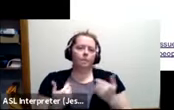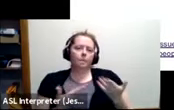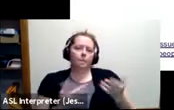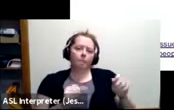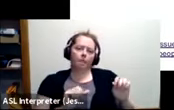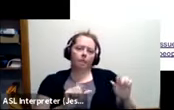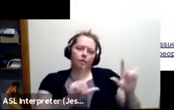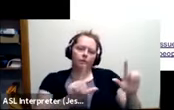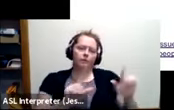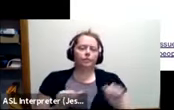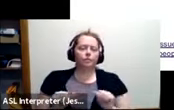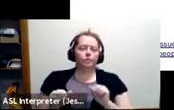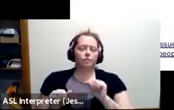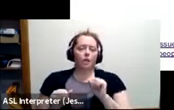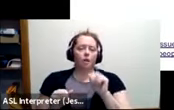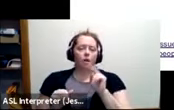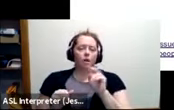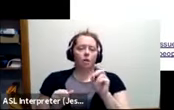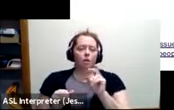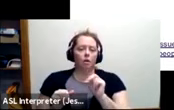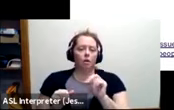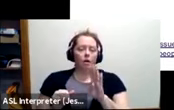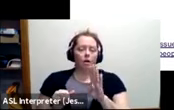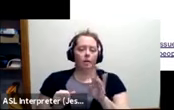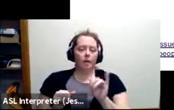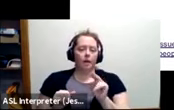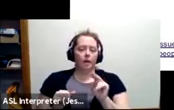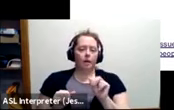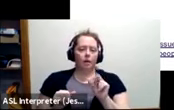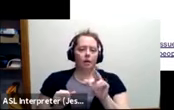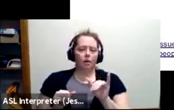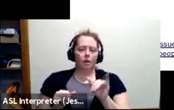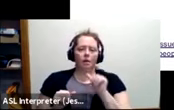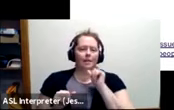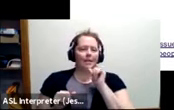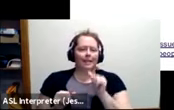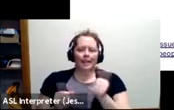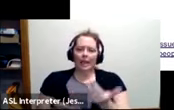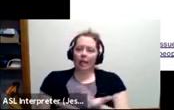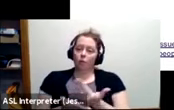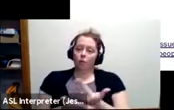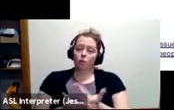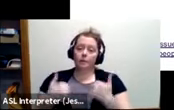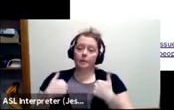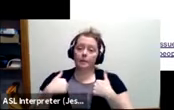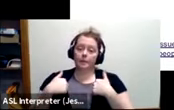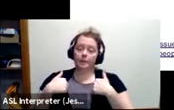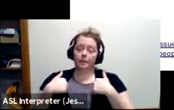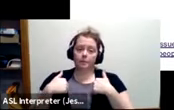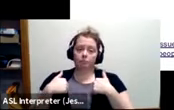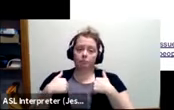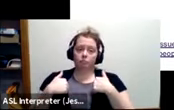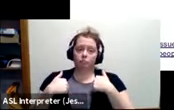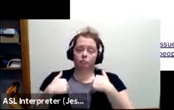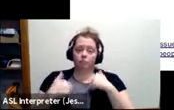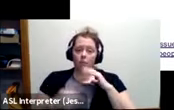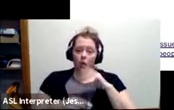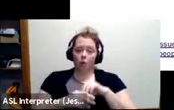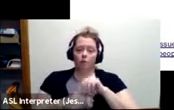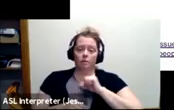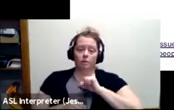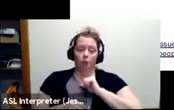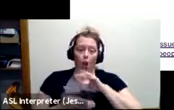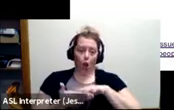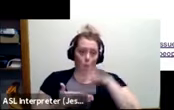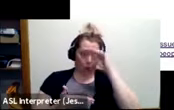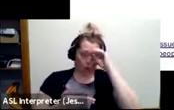Non-binary people are nothing new. Although a lot of us, again, including myself, are just being educated on our